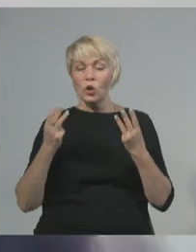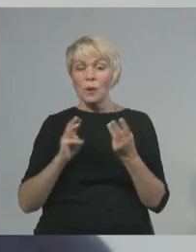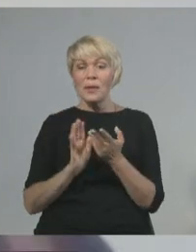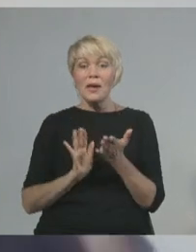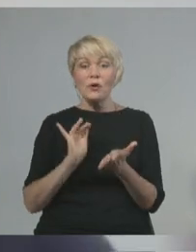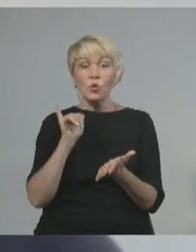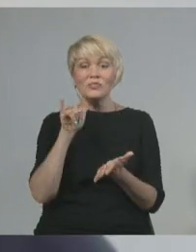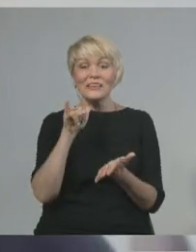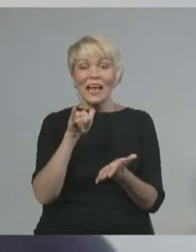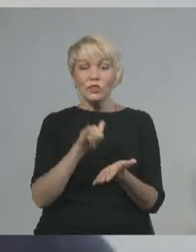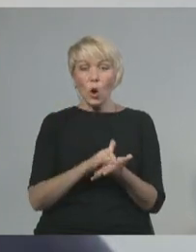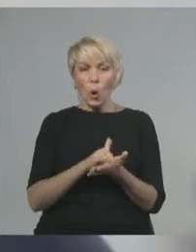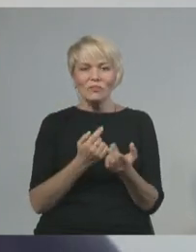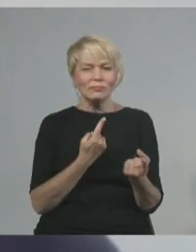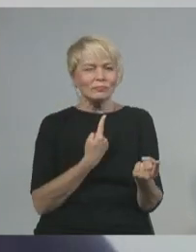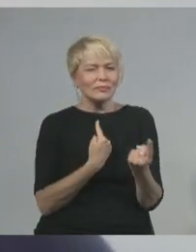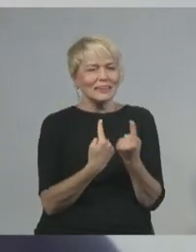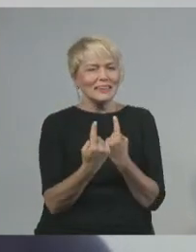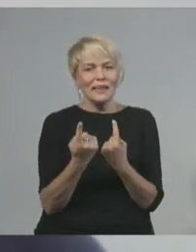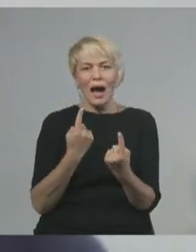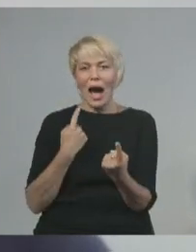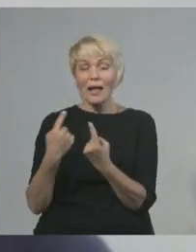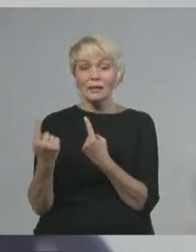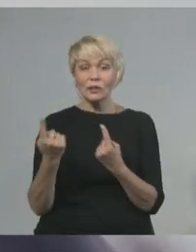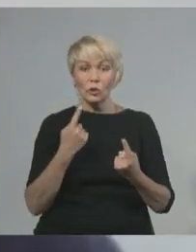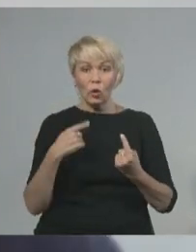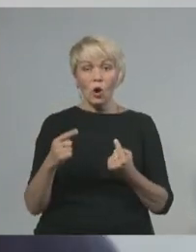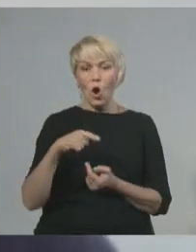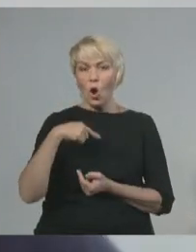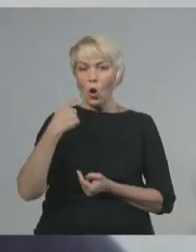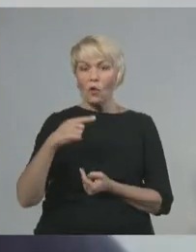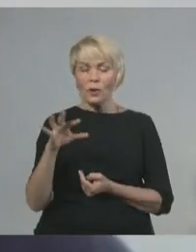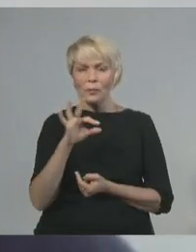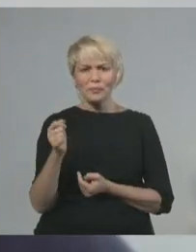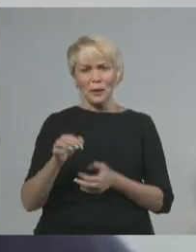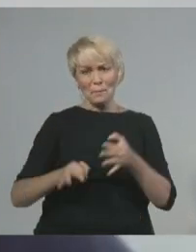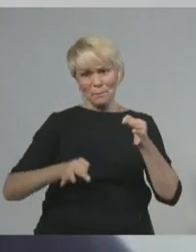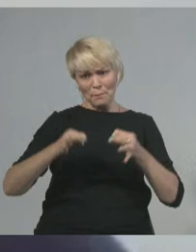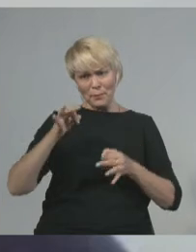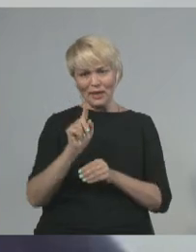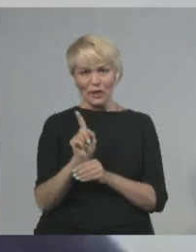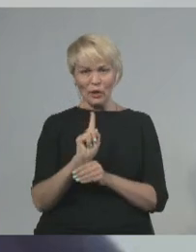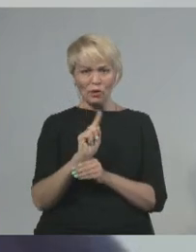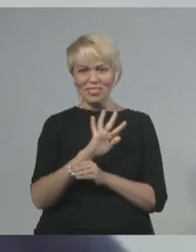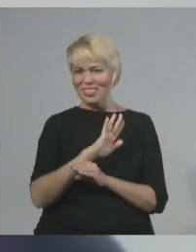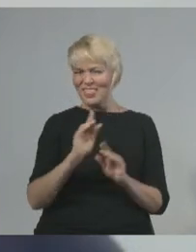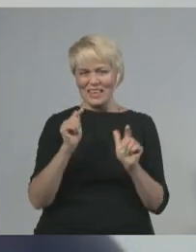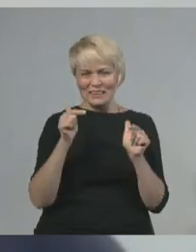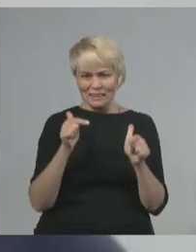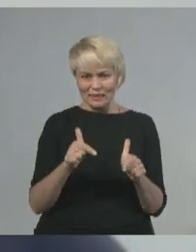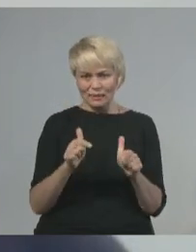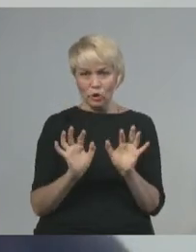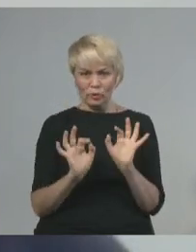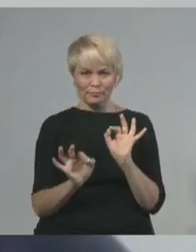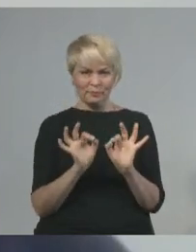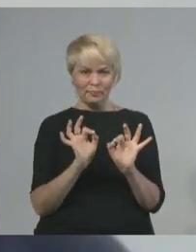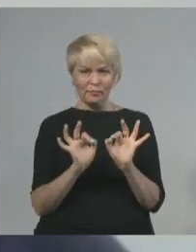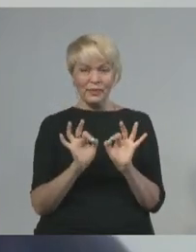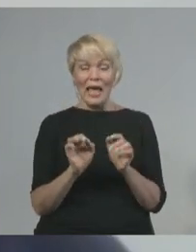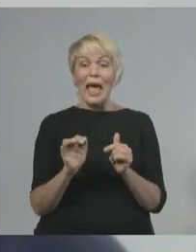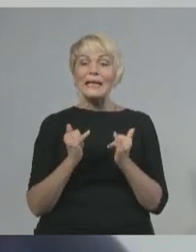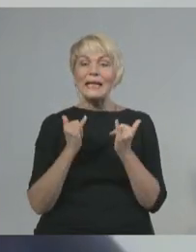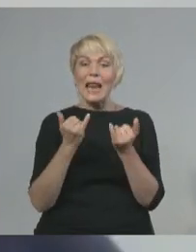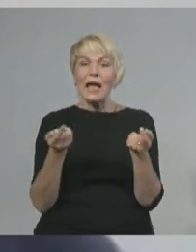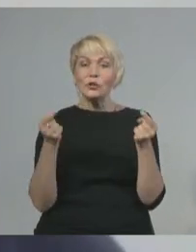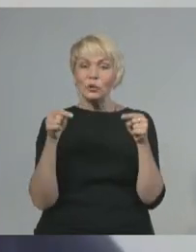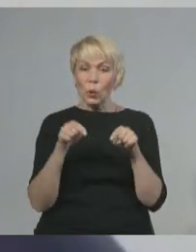that it's natural to be disagreeing with someone is desirable as well and to vindicate the nuances uh to